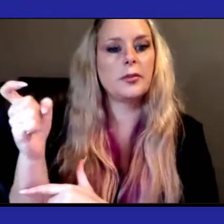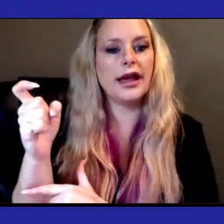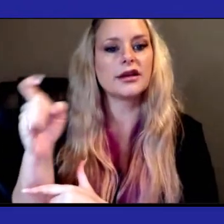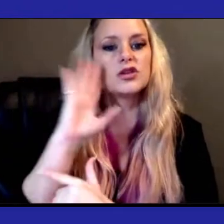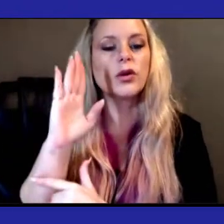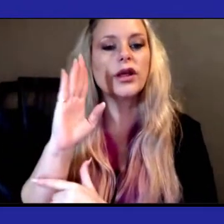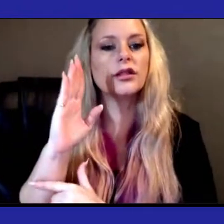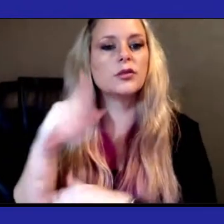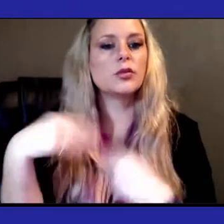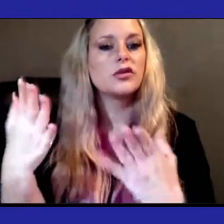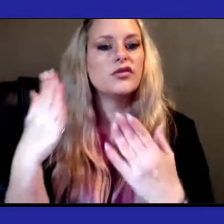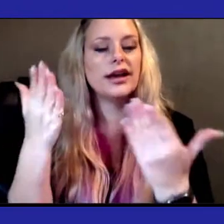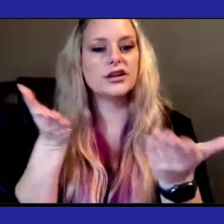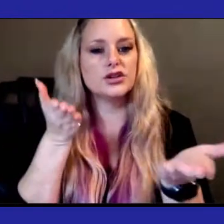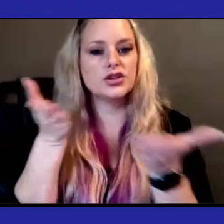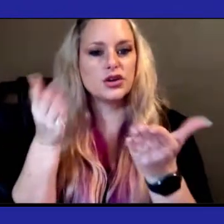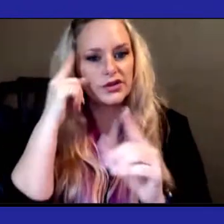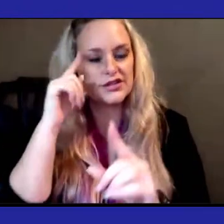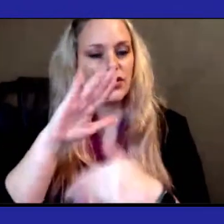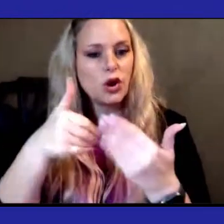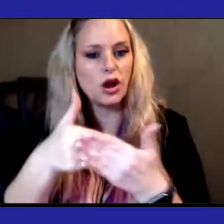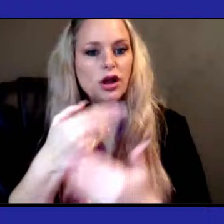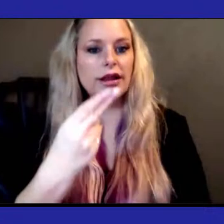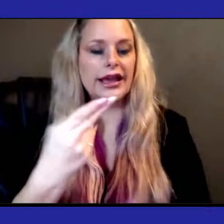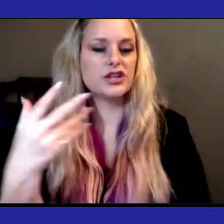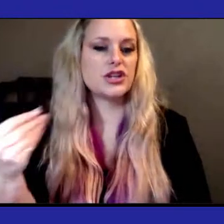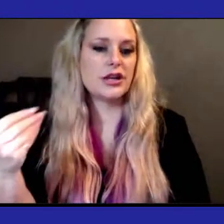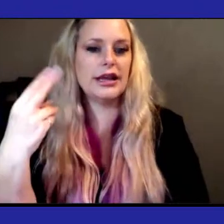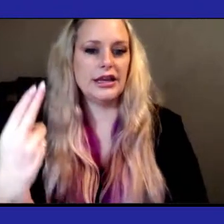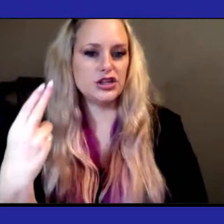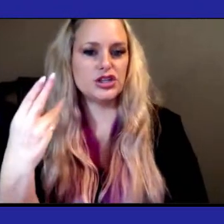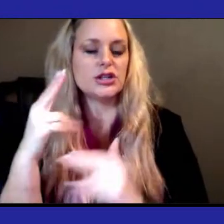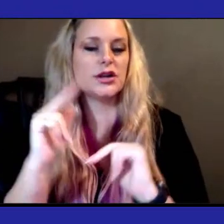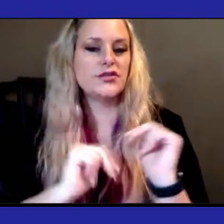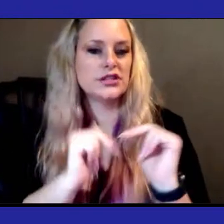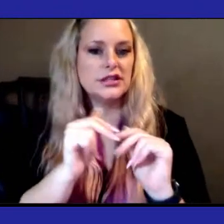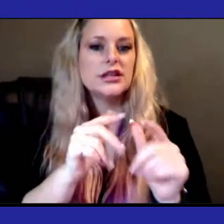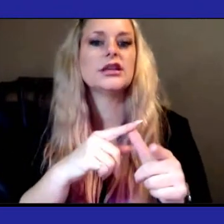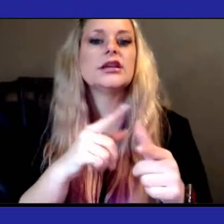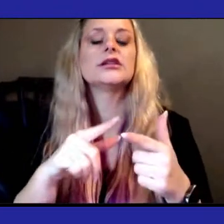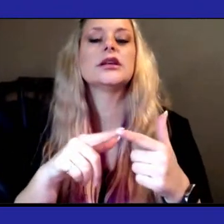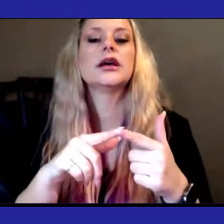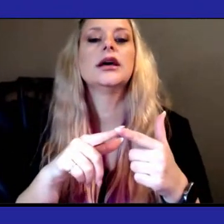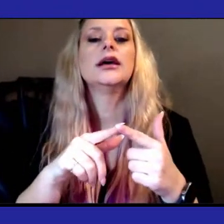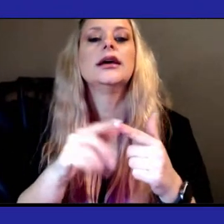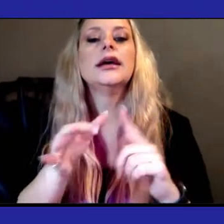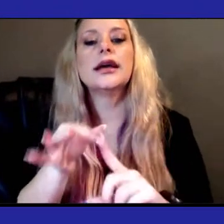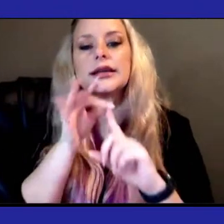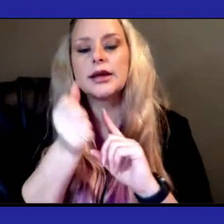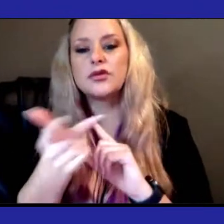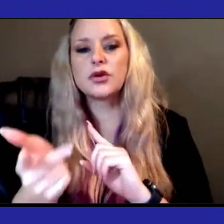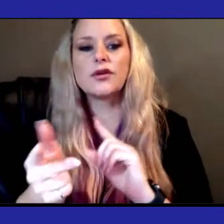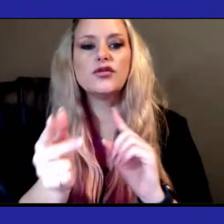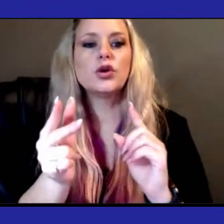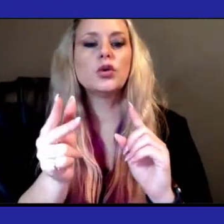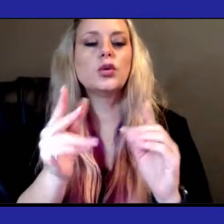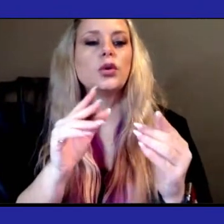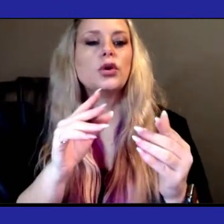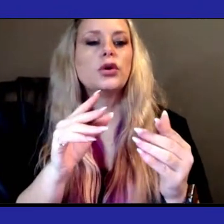selected number of Gotham sites, are services completed by the landlord. And with that, I'll hand it over to Manju, who will take us through the procurement. Thank